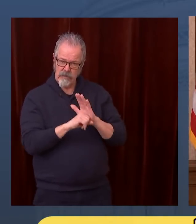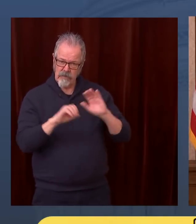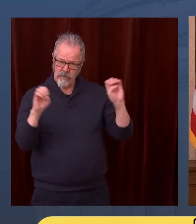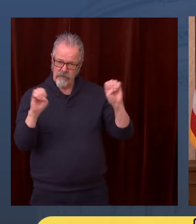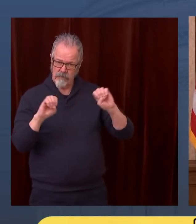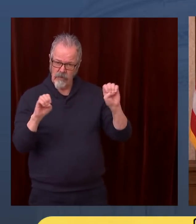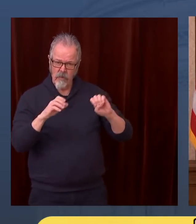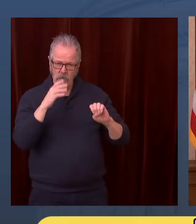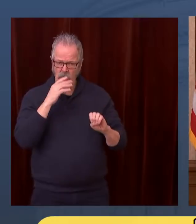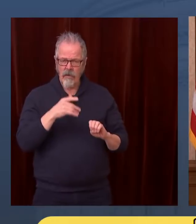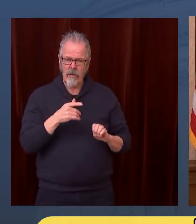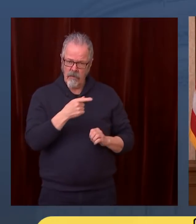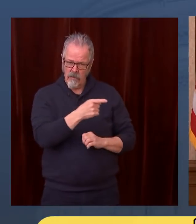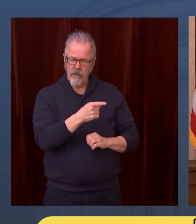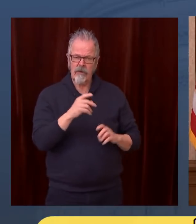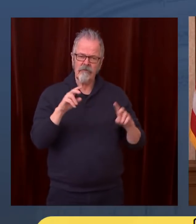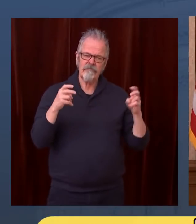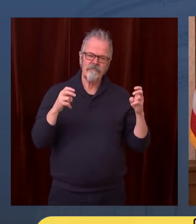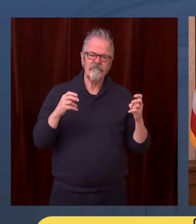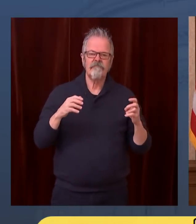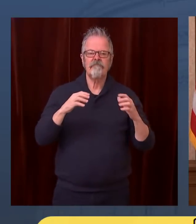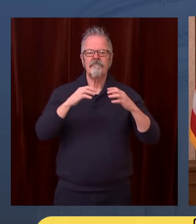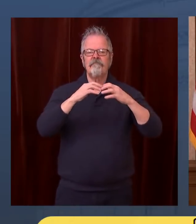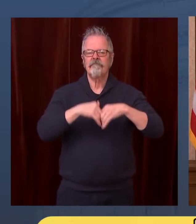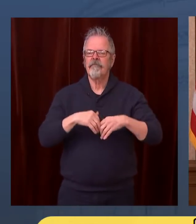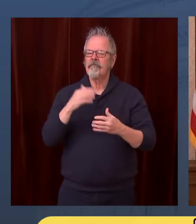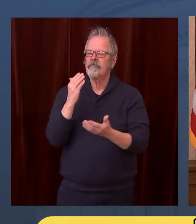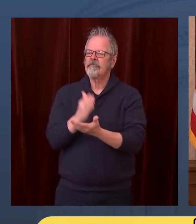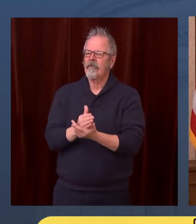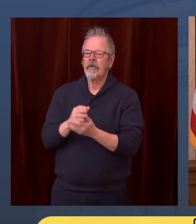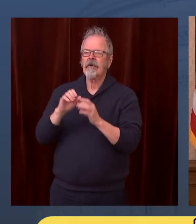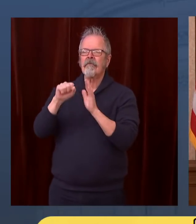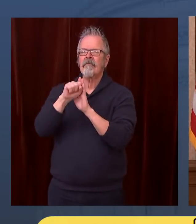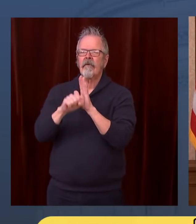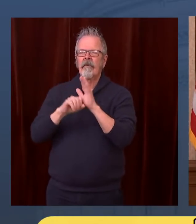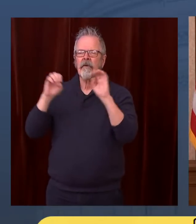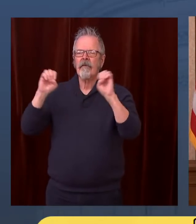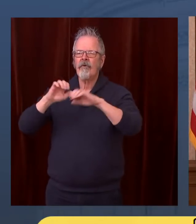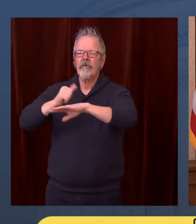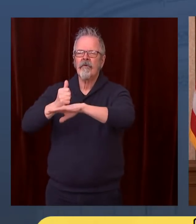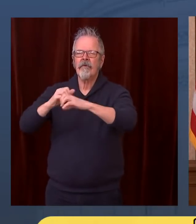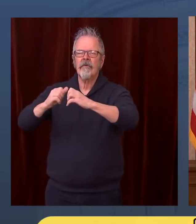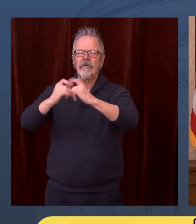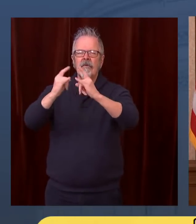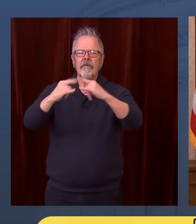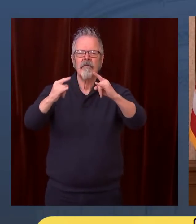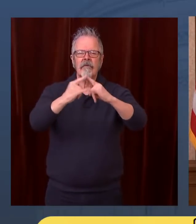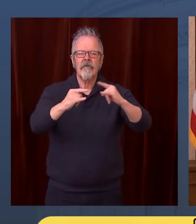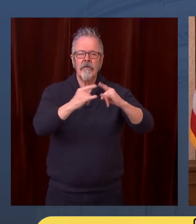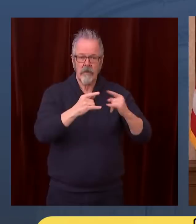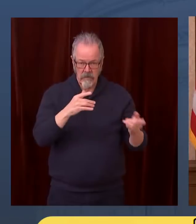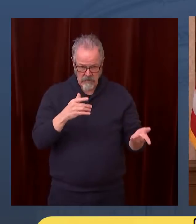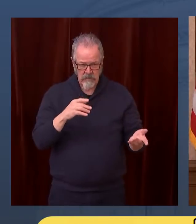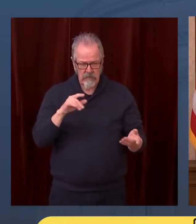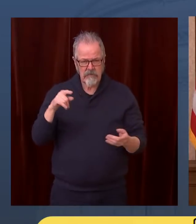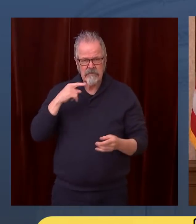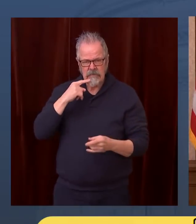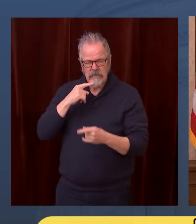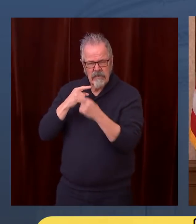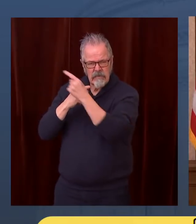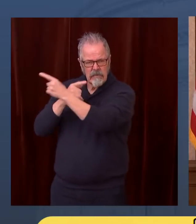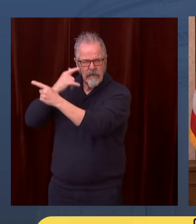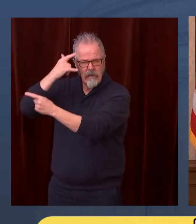if not, when? And then separately, just a few moments ago, Governor Newsom announced that California would be shifting to an endemic approach